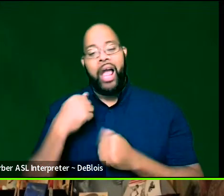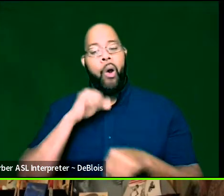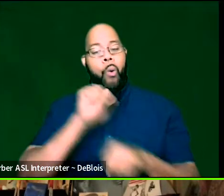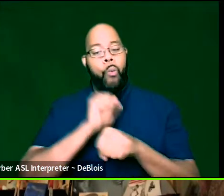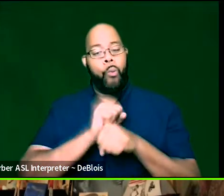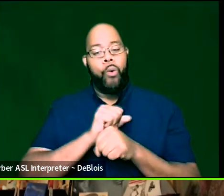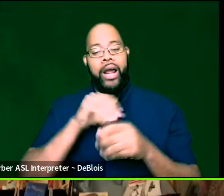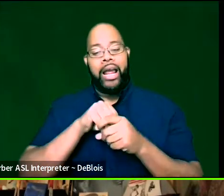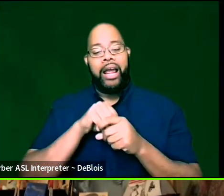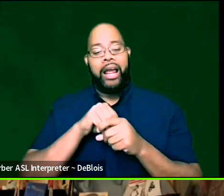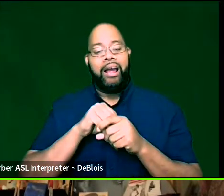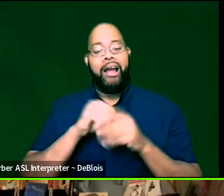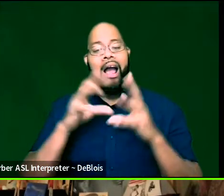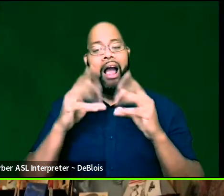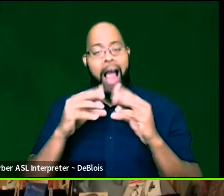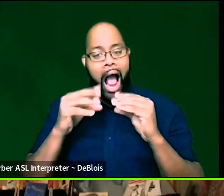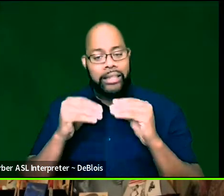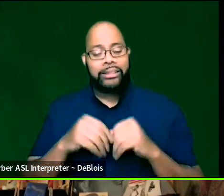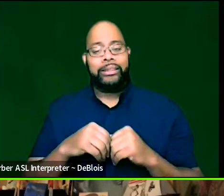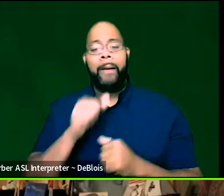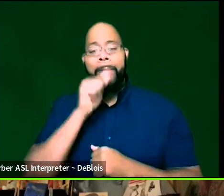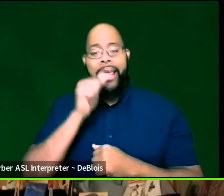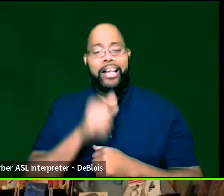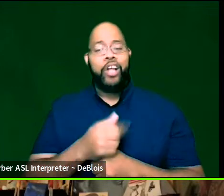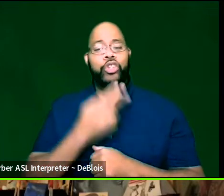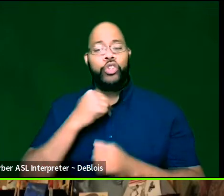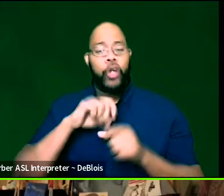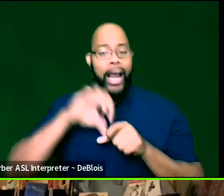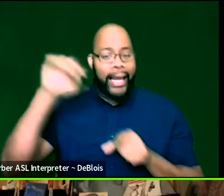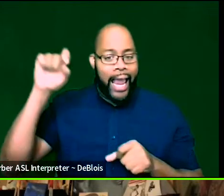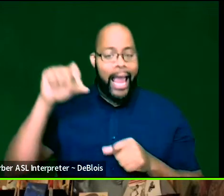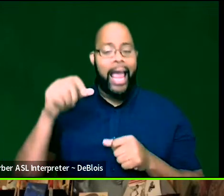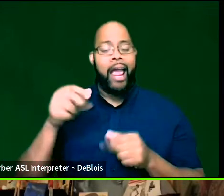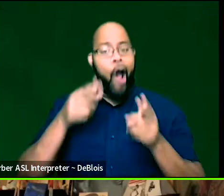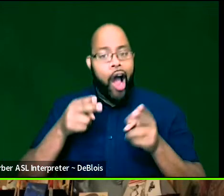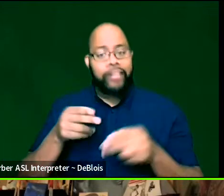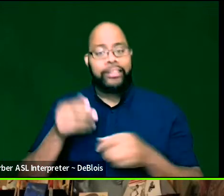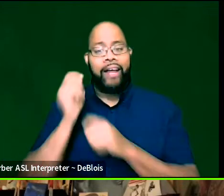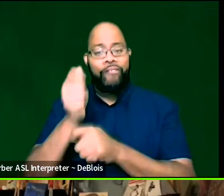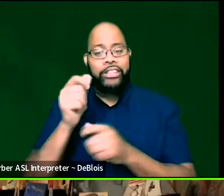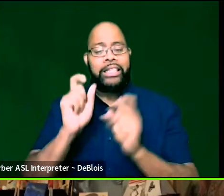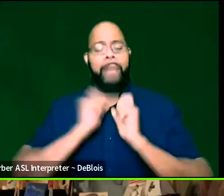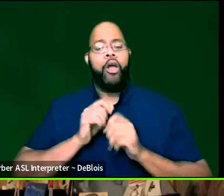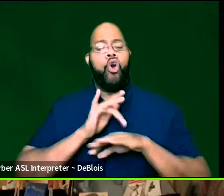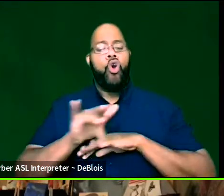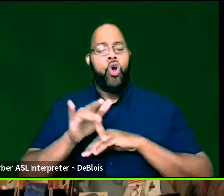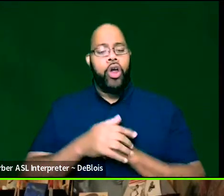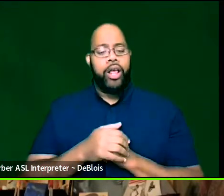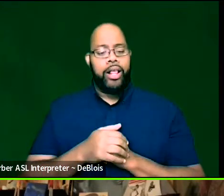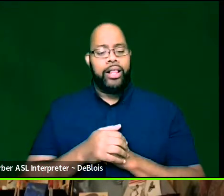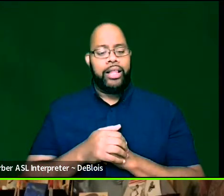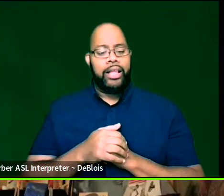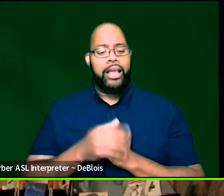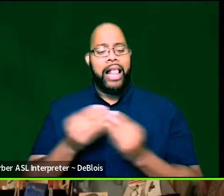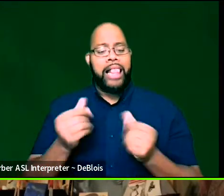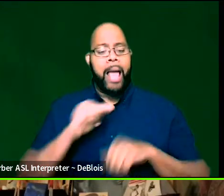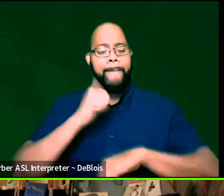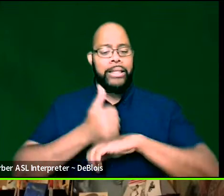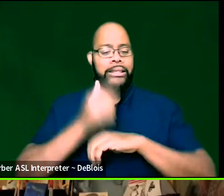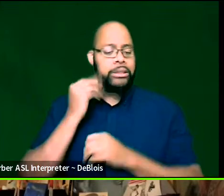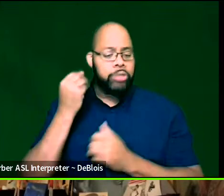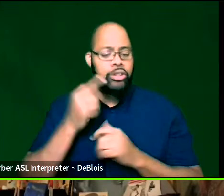in cotton and peanuts and sugarcane and hunted and fished. And that gave me an early land-based experience, but a